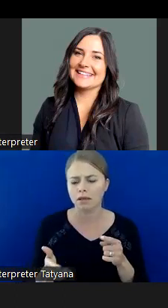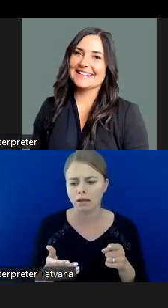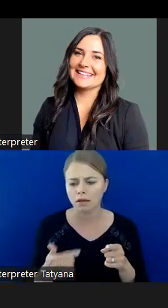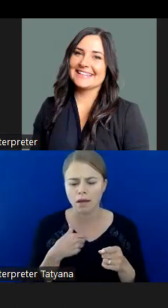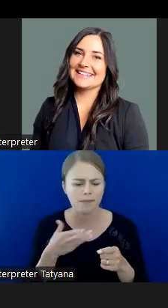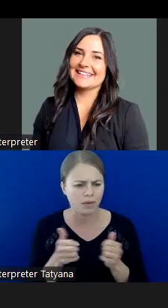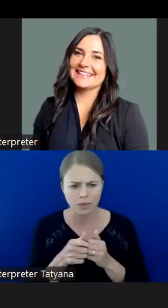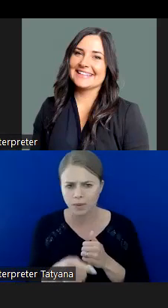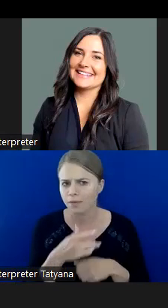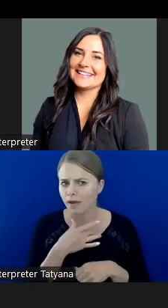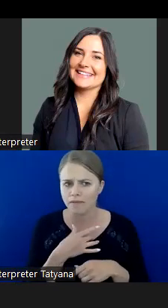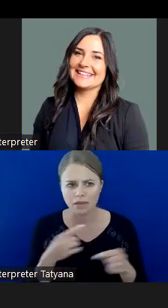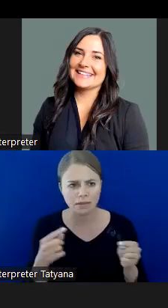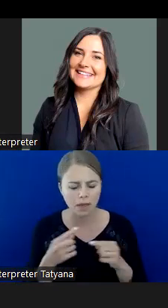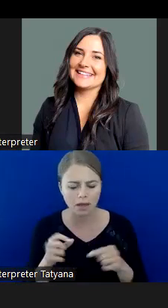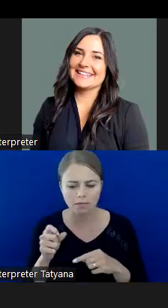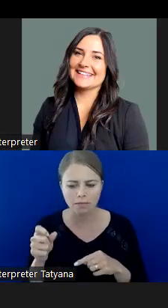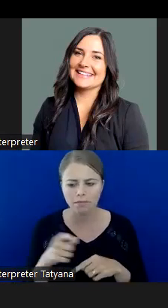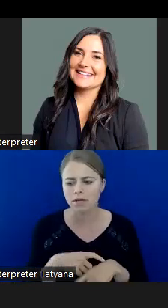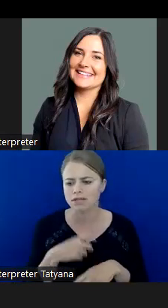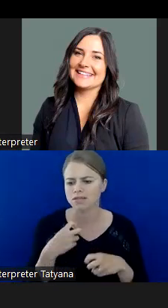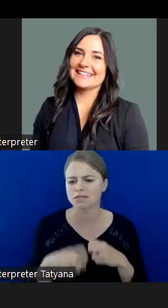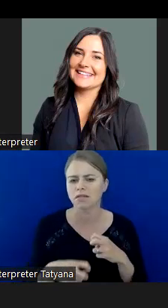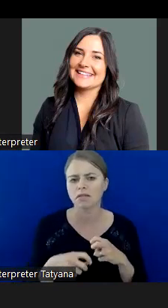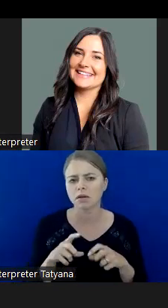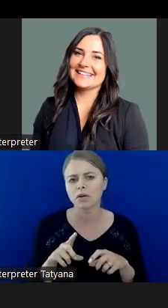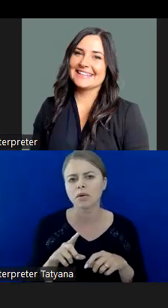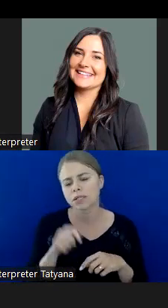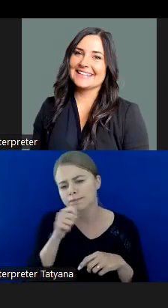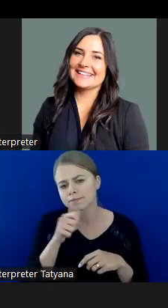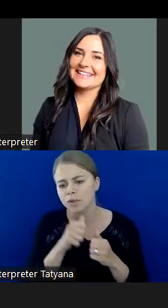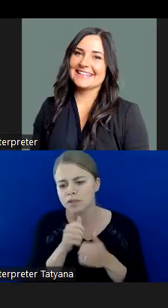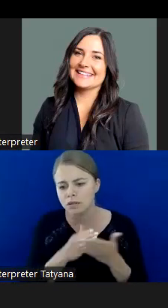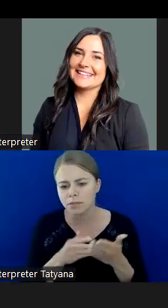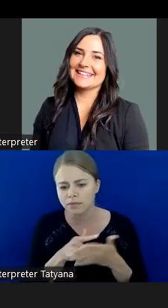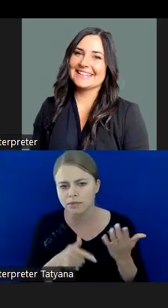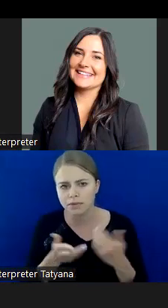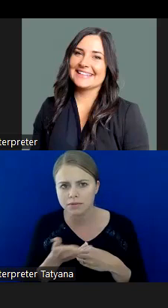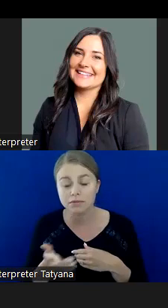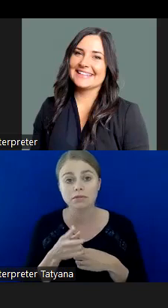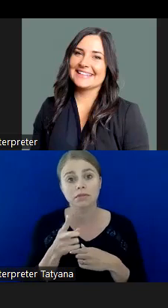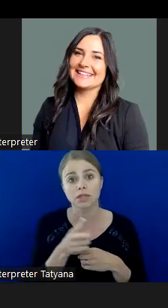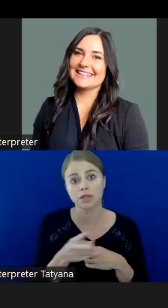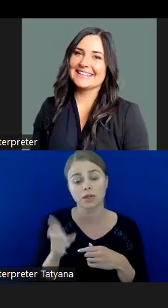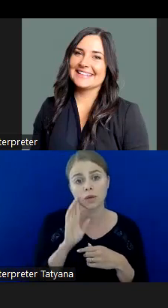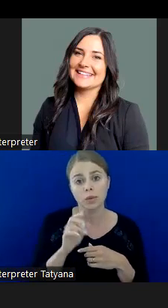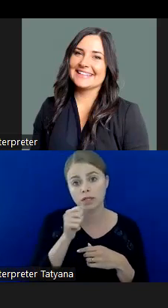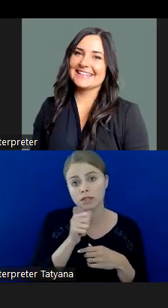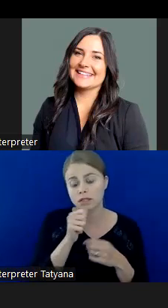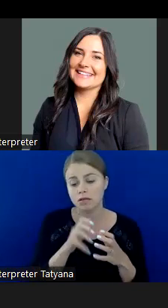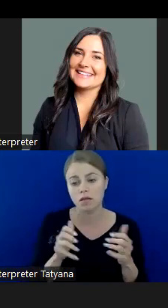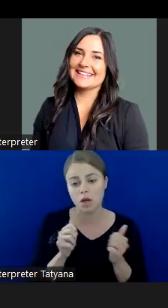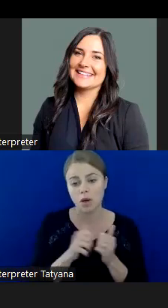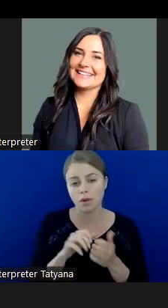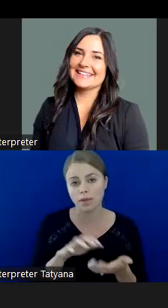I feel the pain of how difficult it is to deal with some of these things. You guys are going to deal a lot with